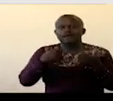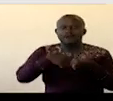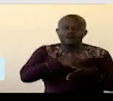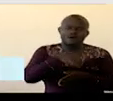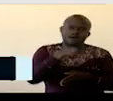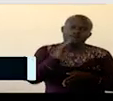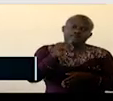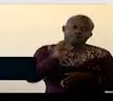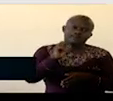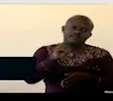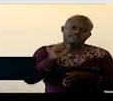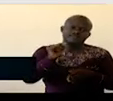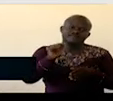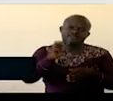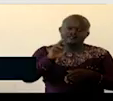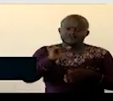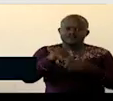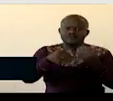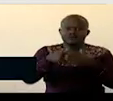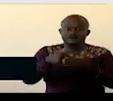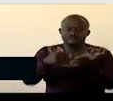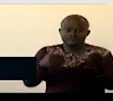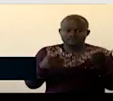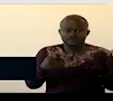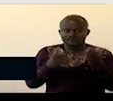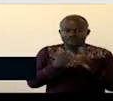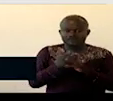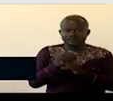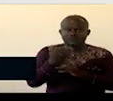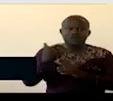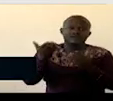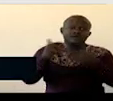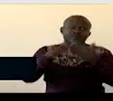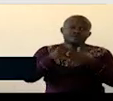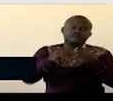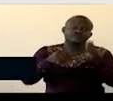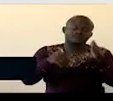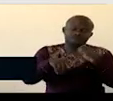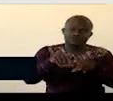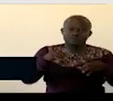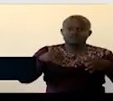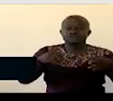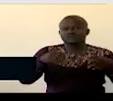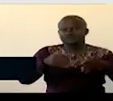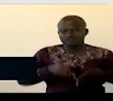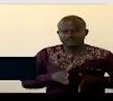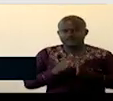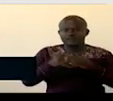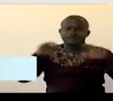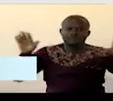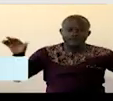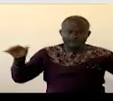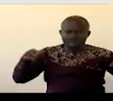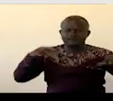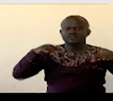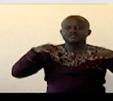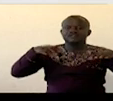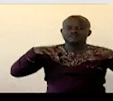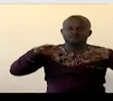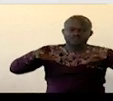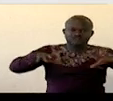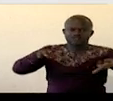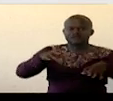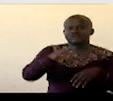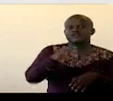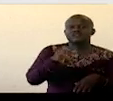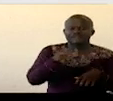biodiversity. We have vertebrates, where we talk about mammals, birds, reptiles, amphibians,